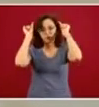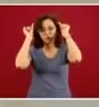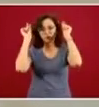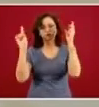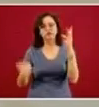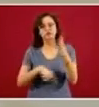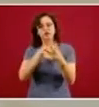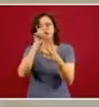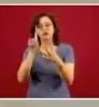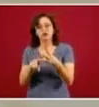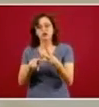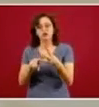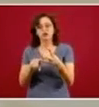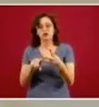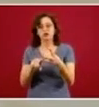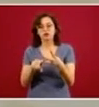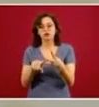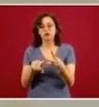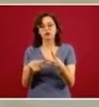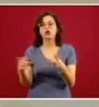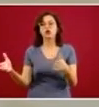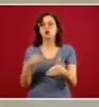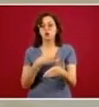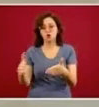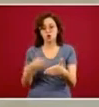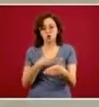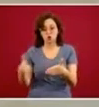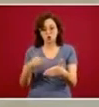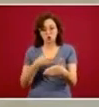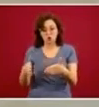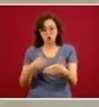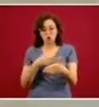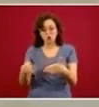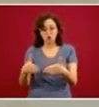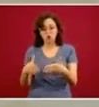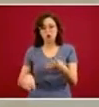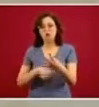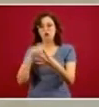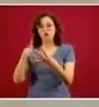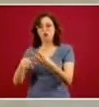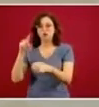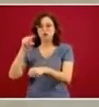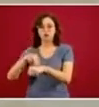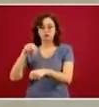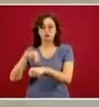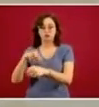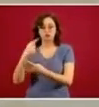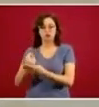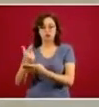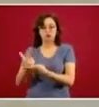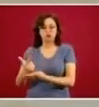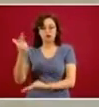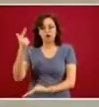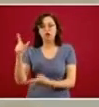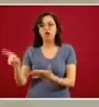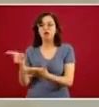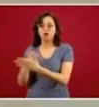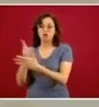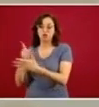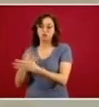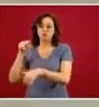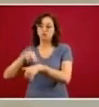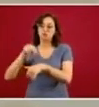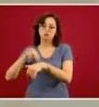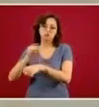For example, the nurse sector, the kitchen sector, the intensive